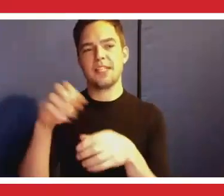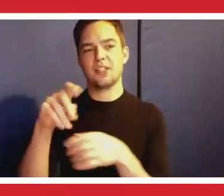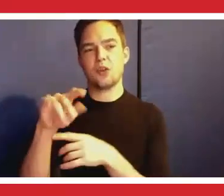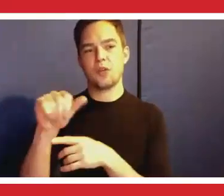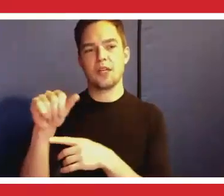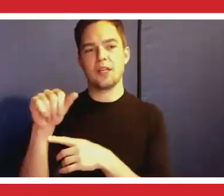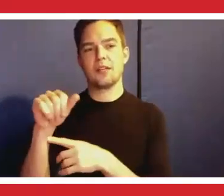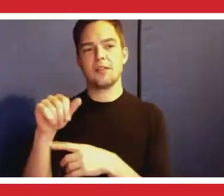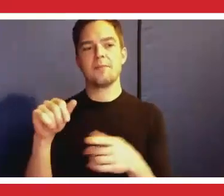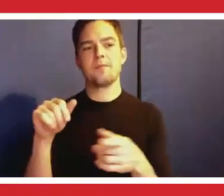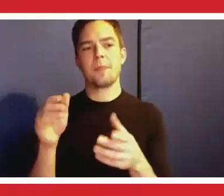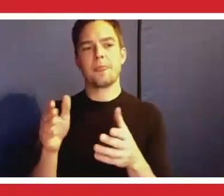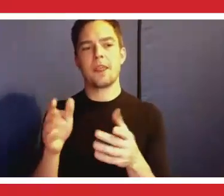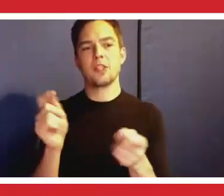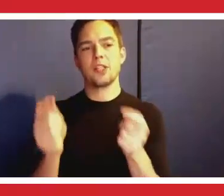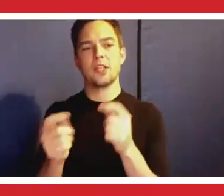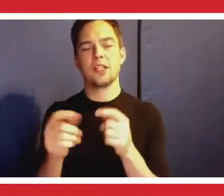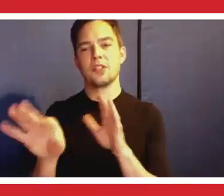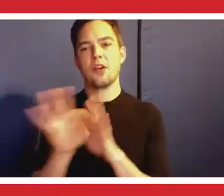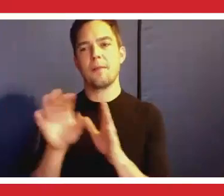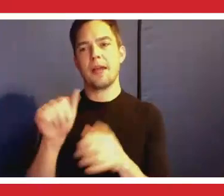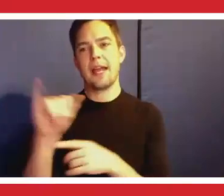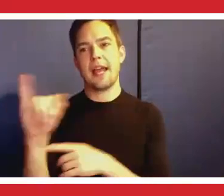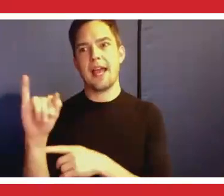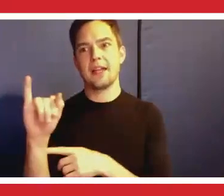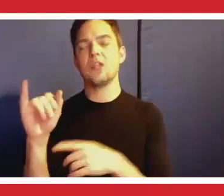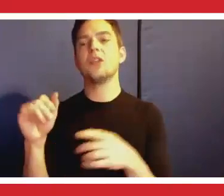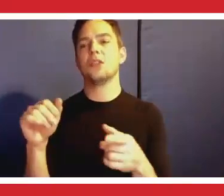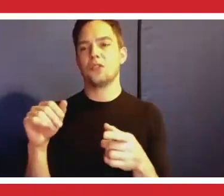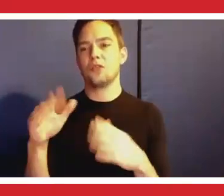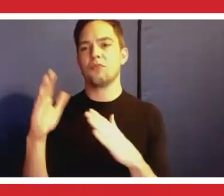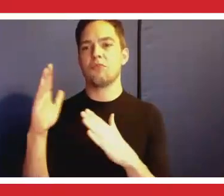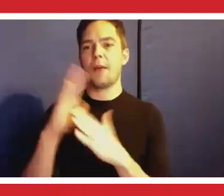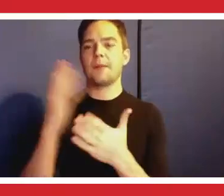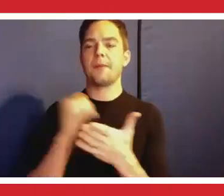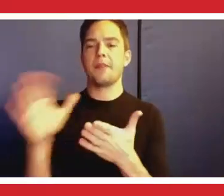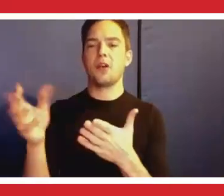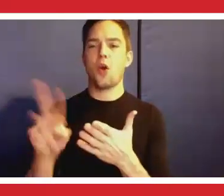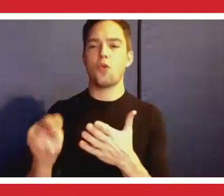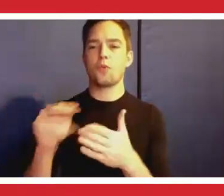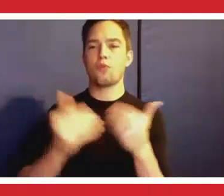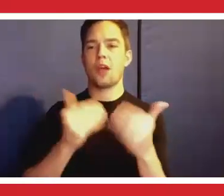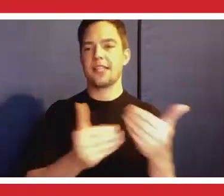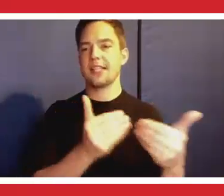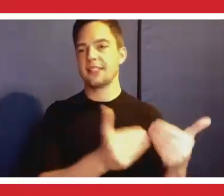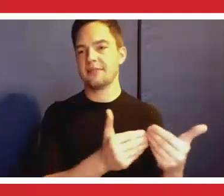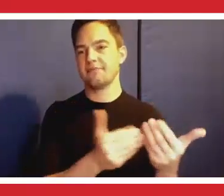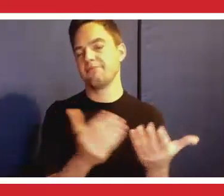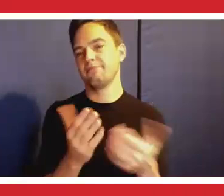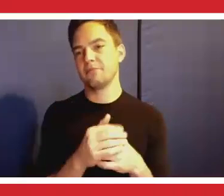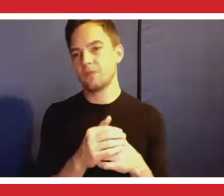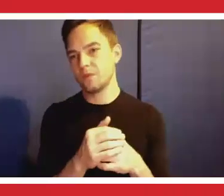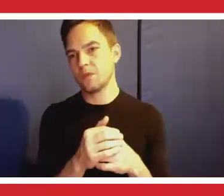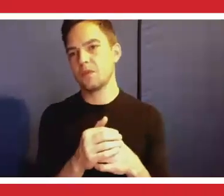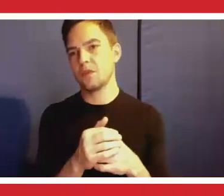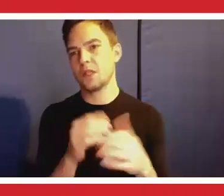for AI to optimize their own processes. Some simple examples